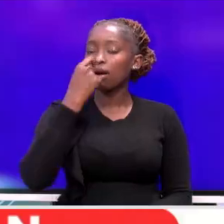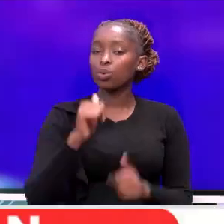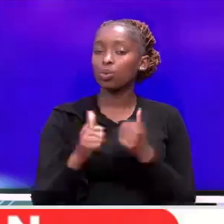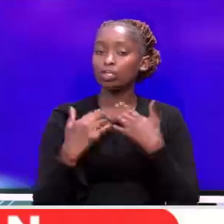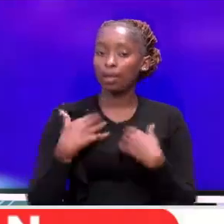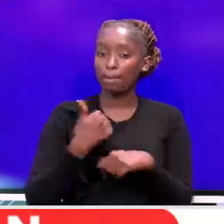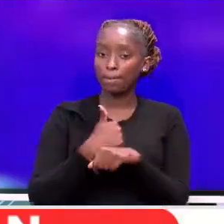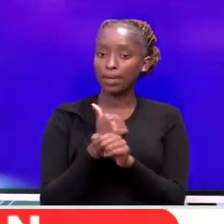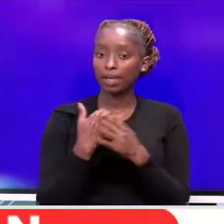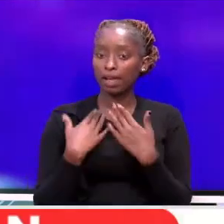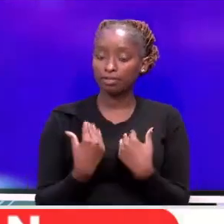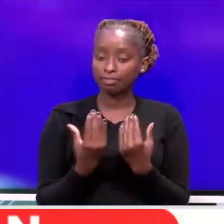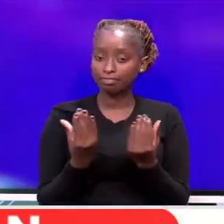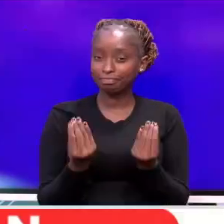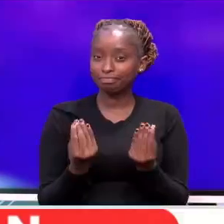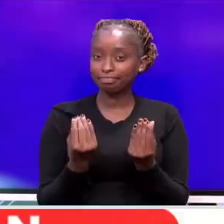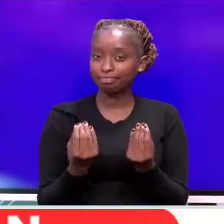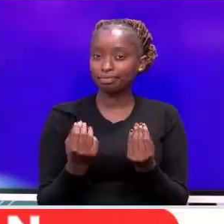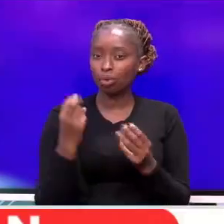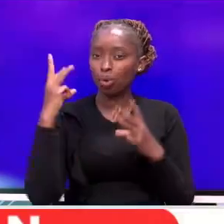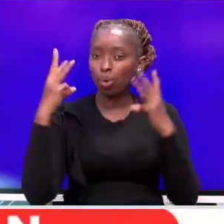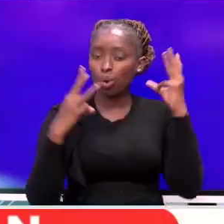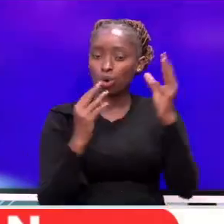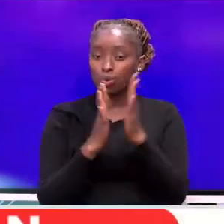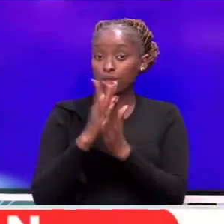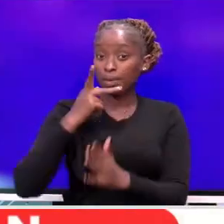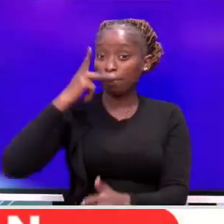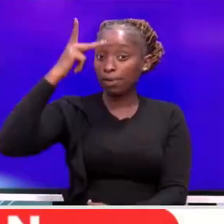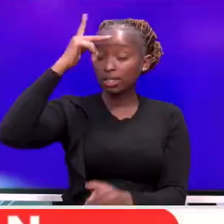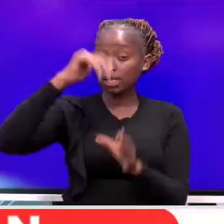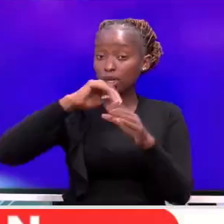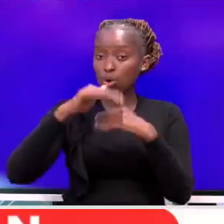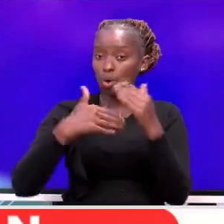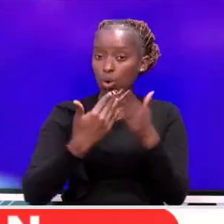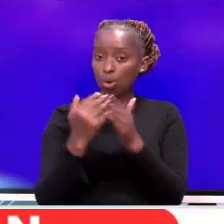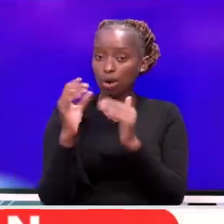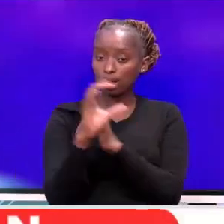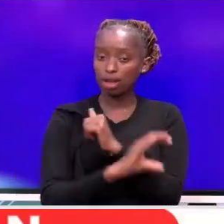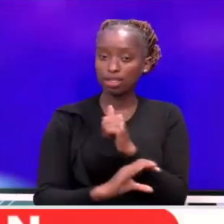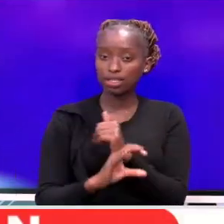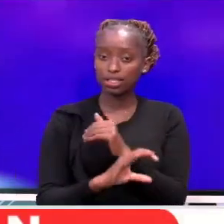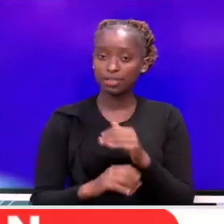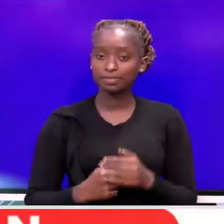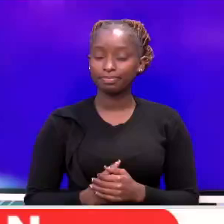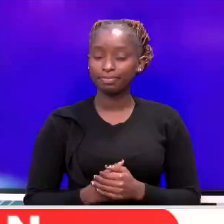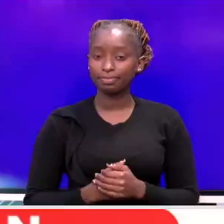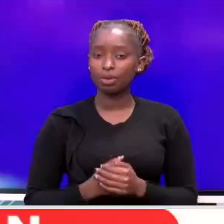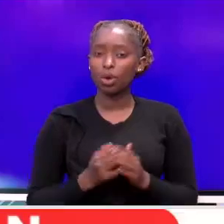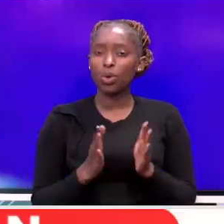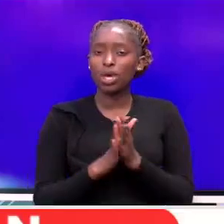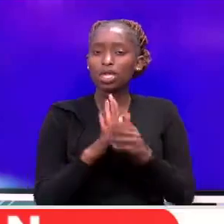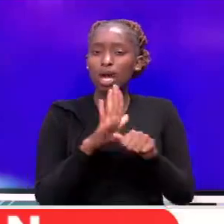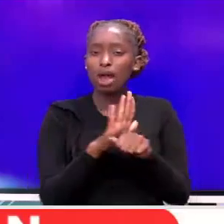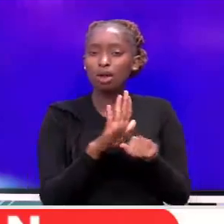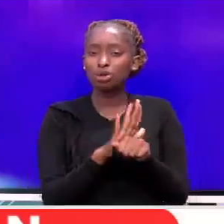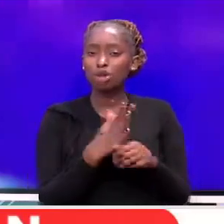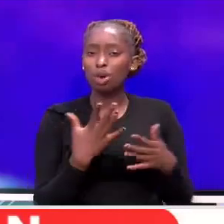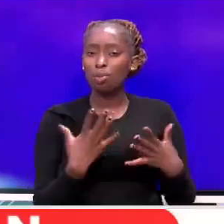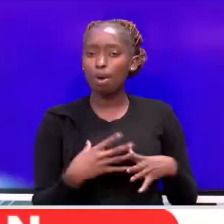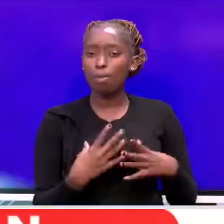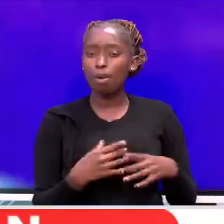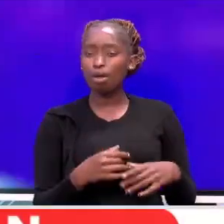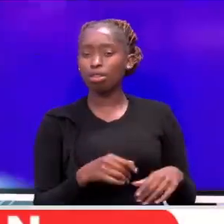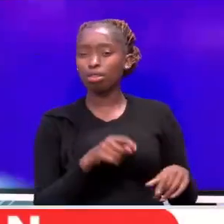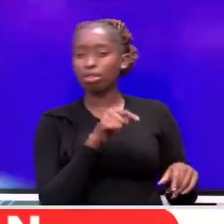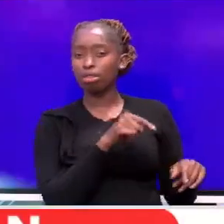waves of unease and worry among parents across the country. With many criticizing the government over